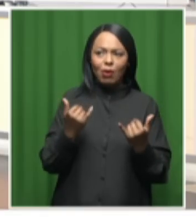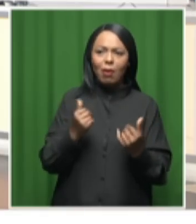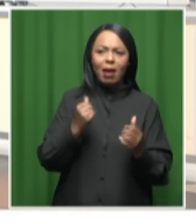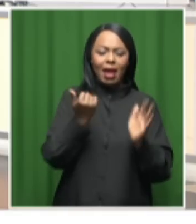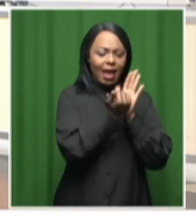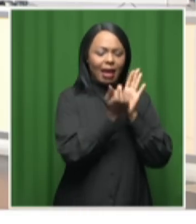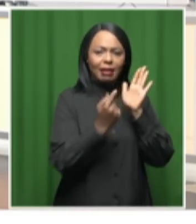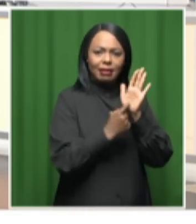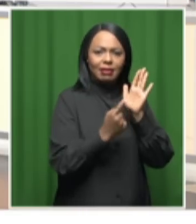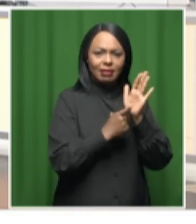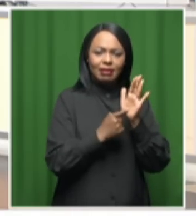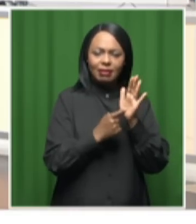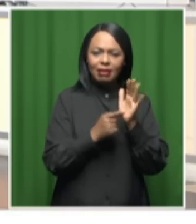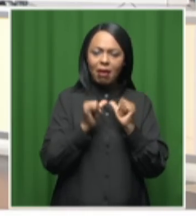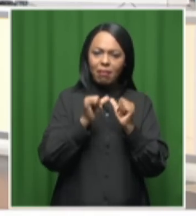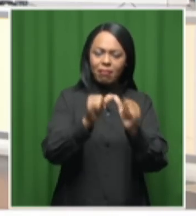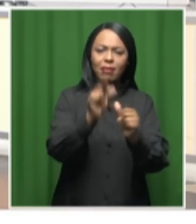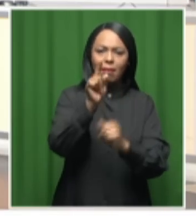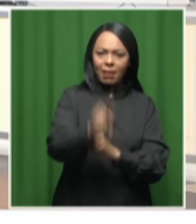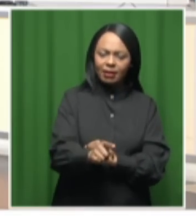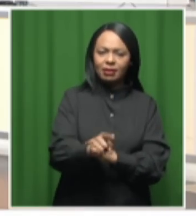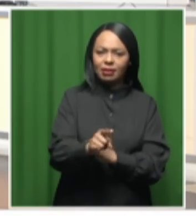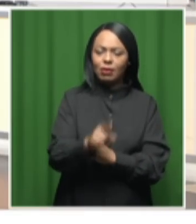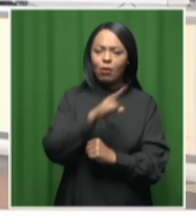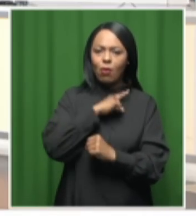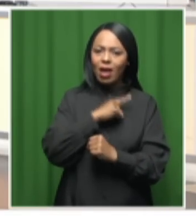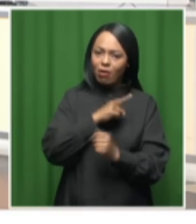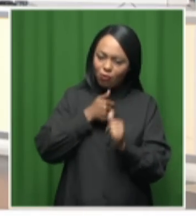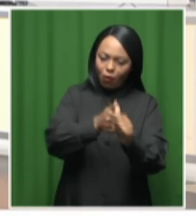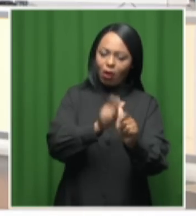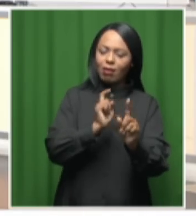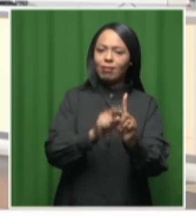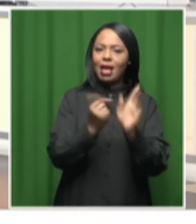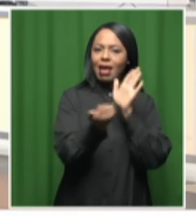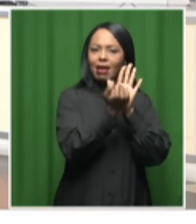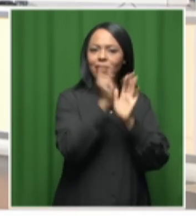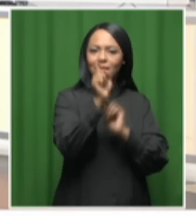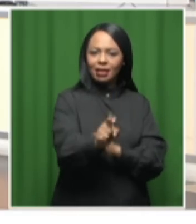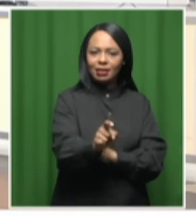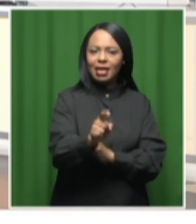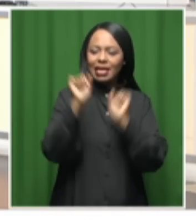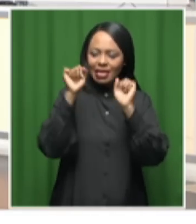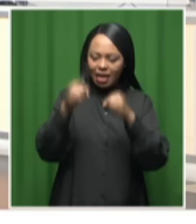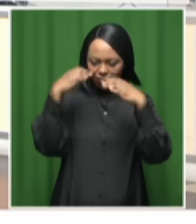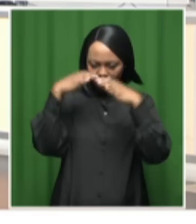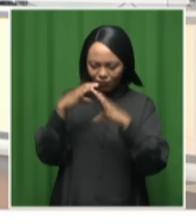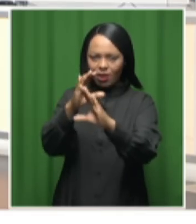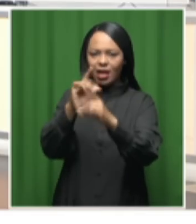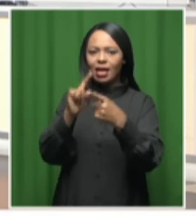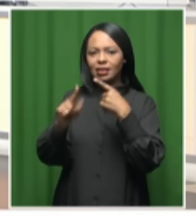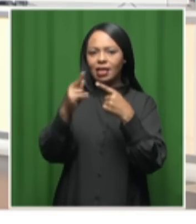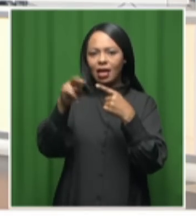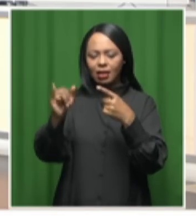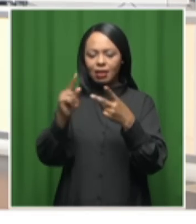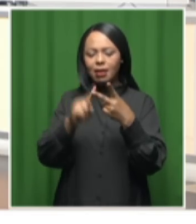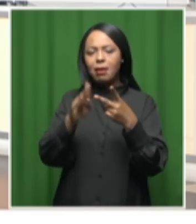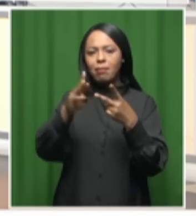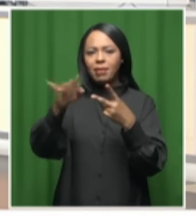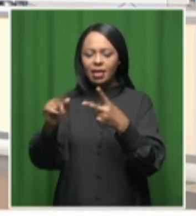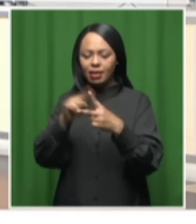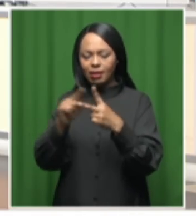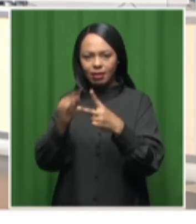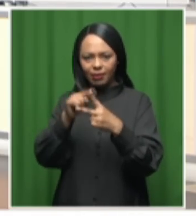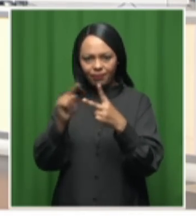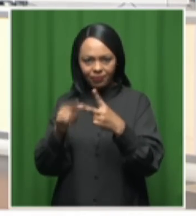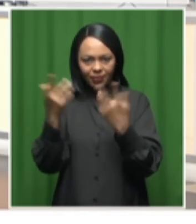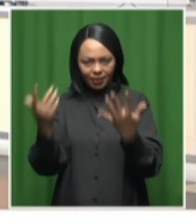going on, which we need to speak to, because as much as we've all now focused on what's happening with Karyn Maughan and Billy Downer, and we'll talk about what's happening with